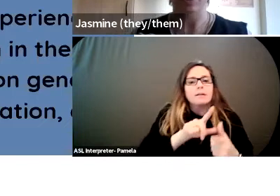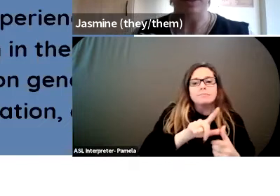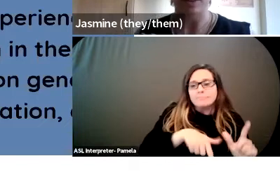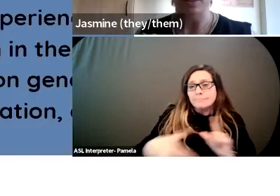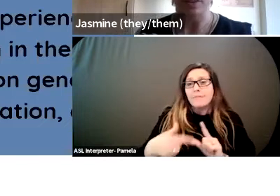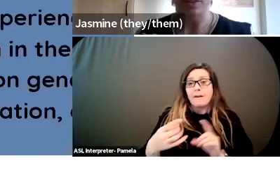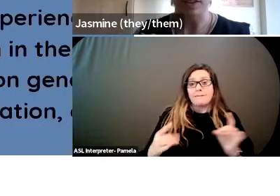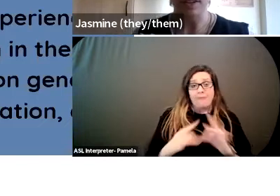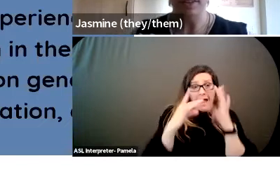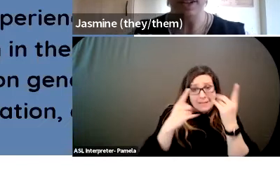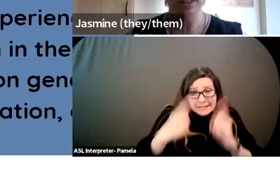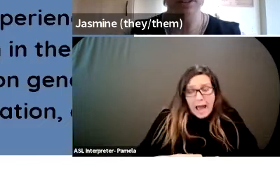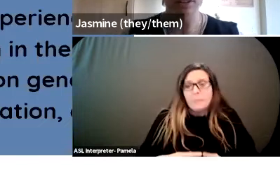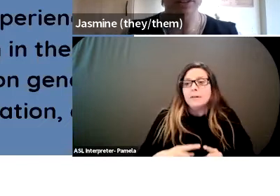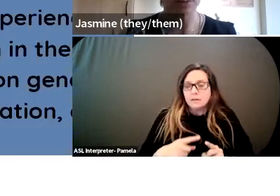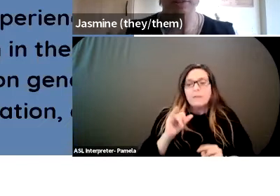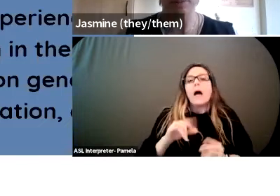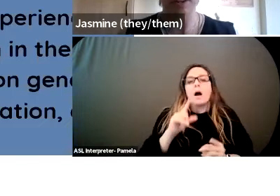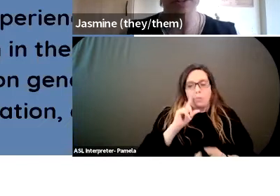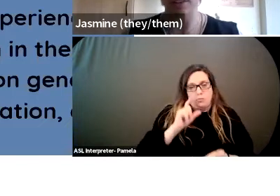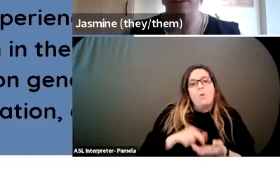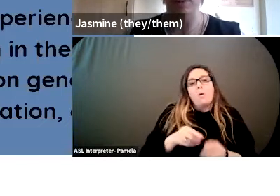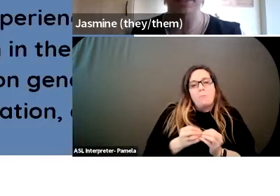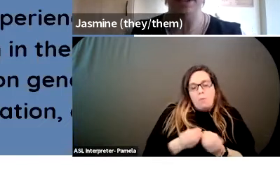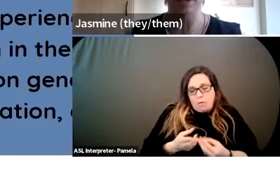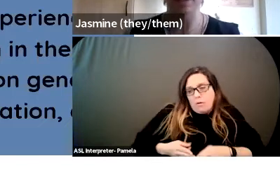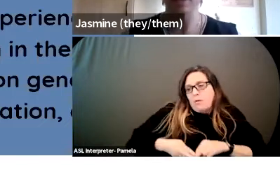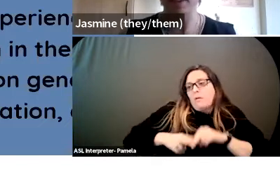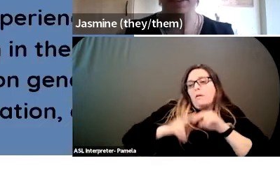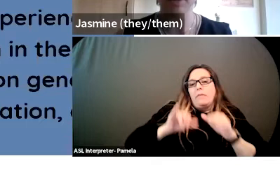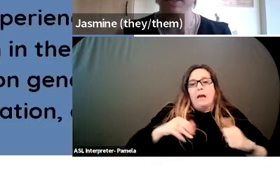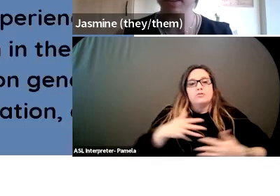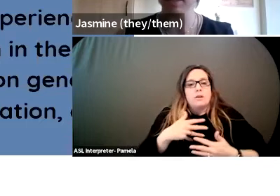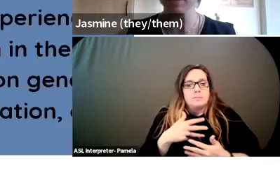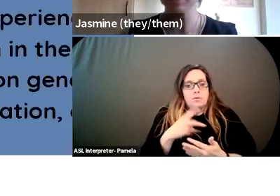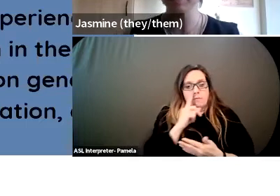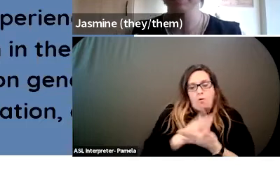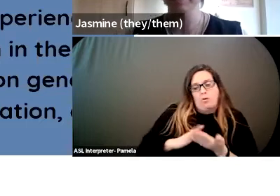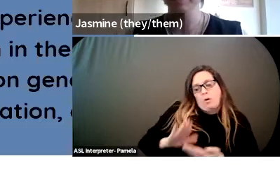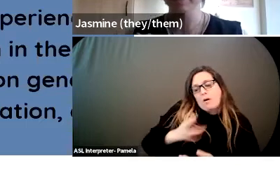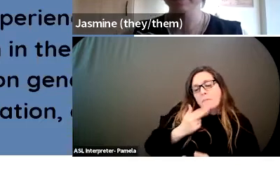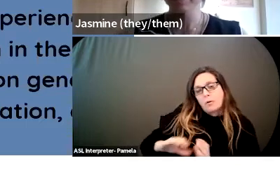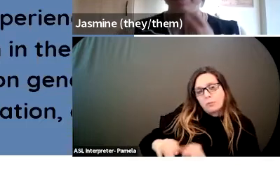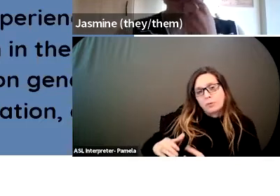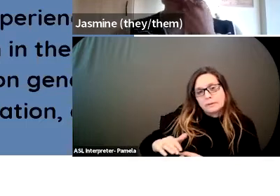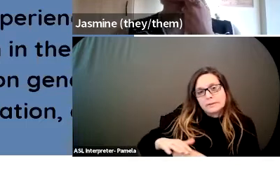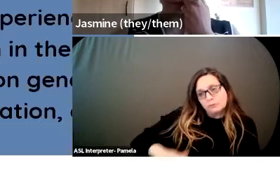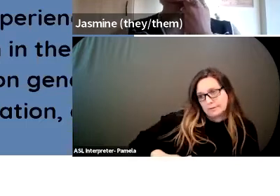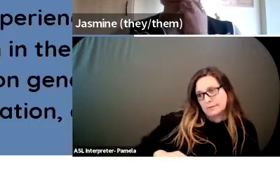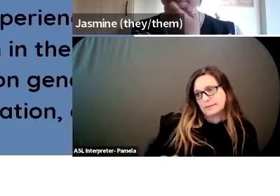more attributed to the external homophobia and transphobia side of minority stress.